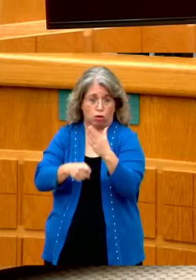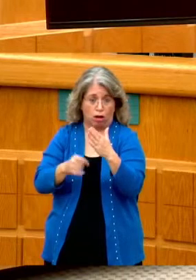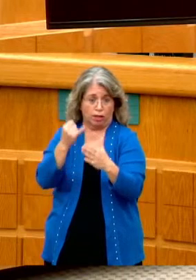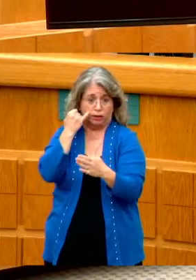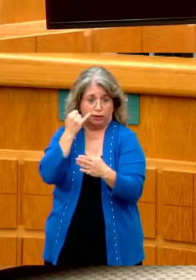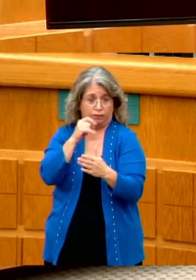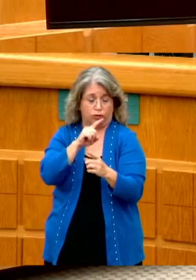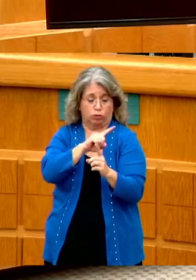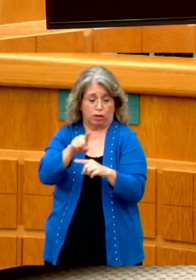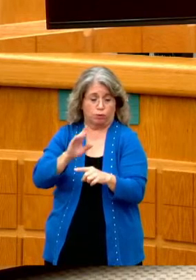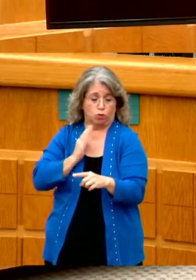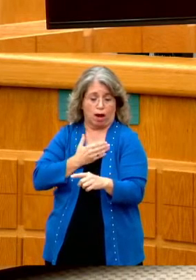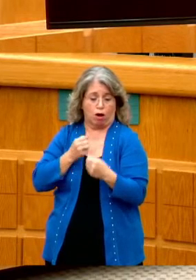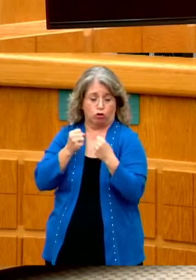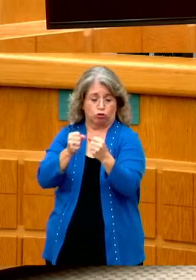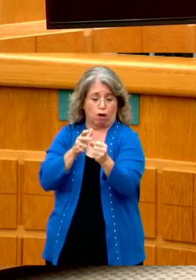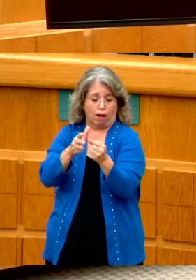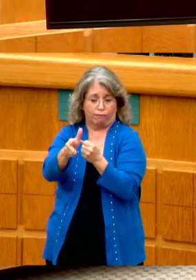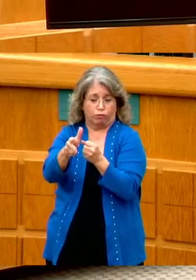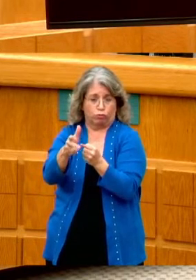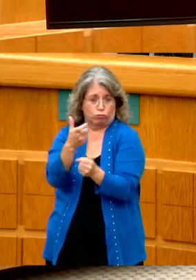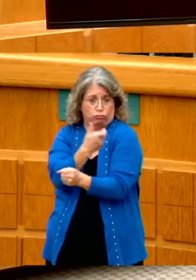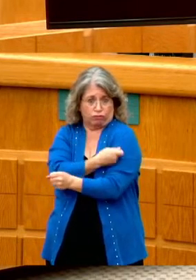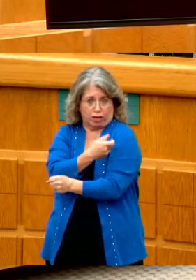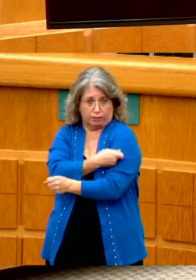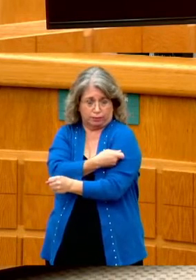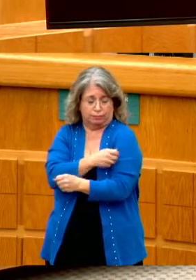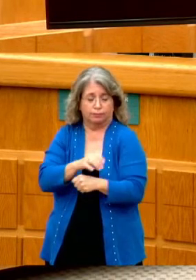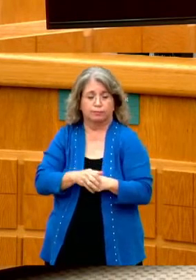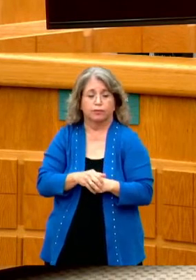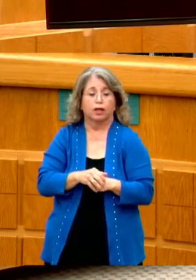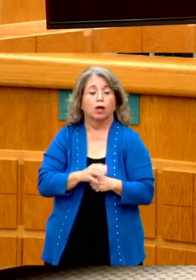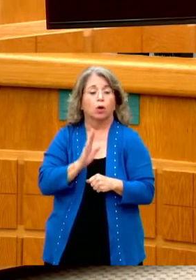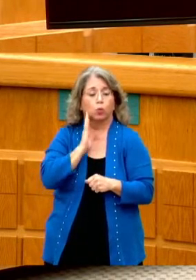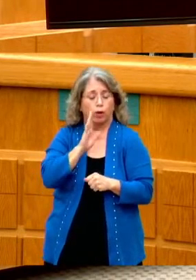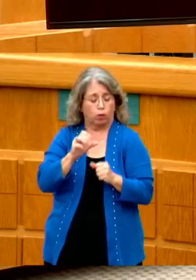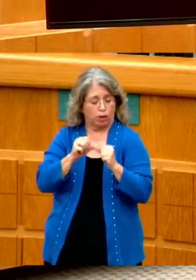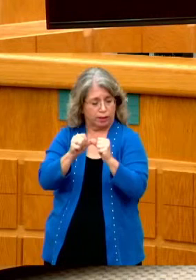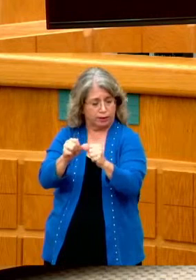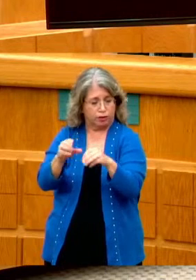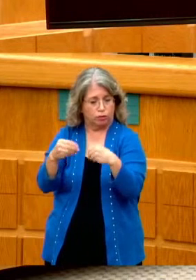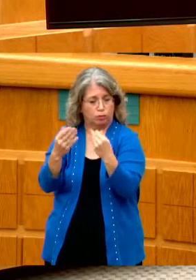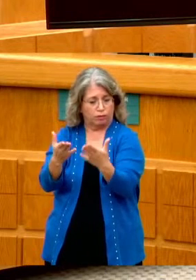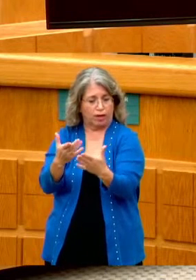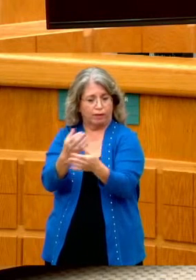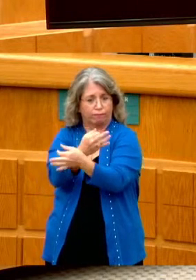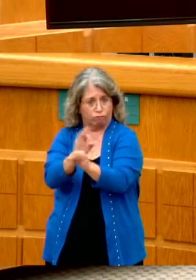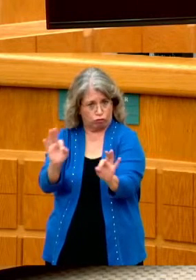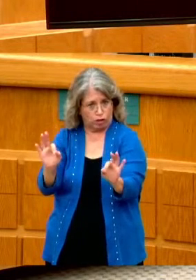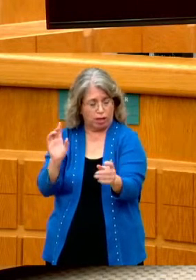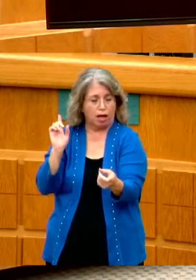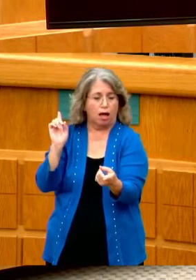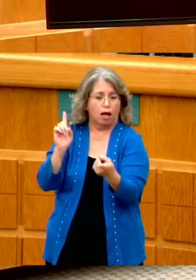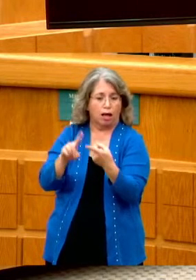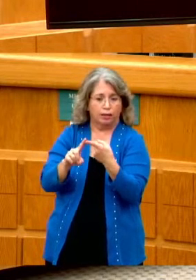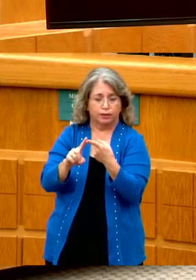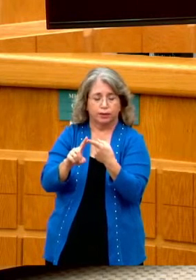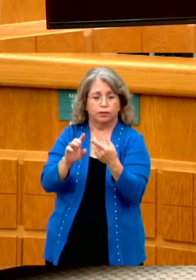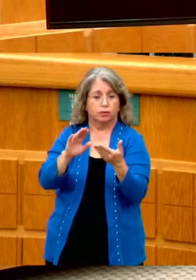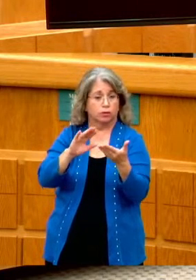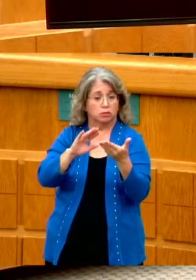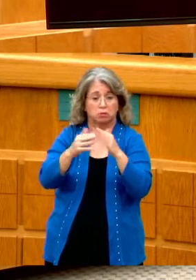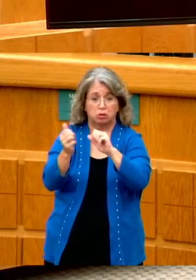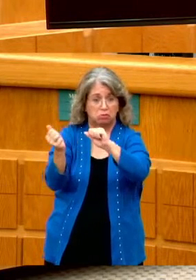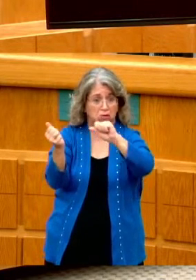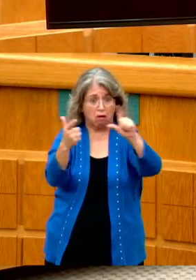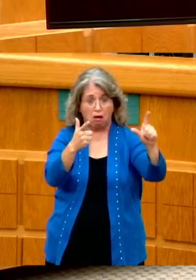District drive-thru. We will continue to offer the vaccine free of charge until the community has all been